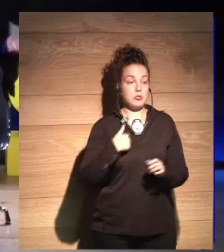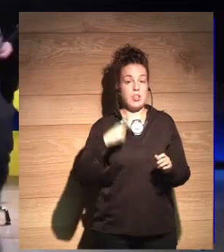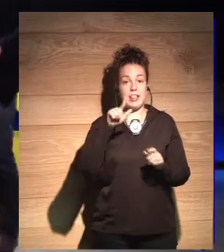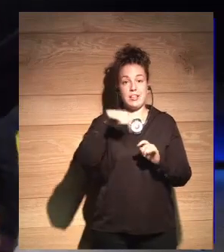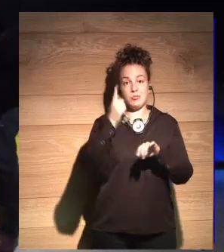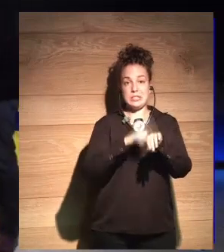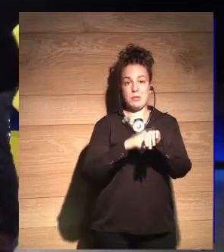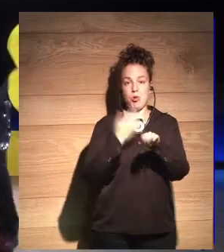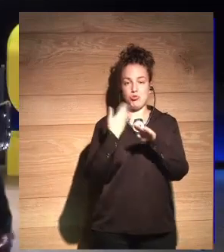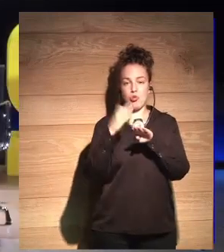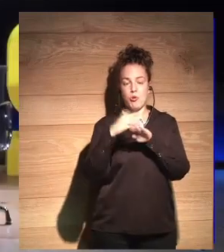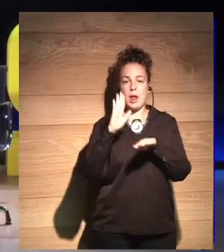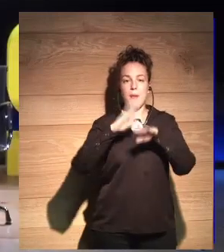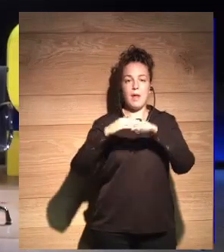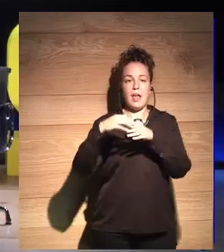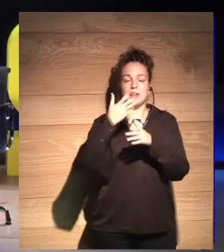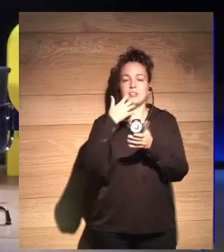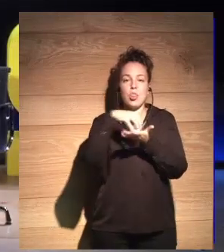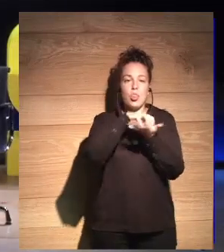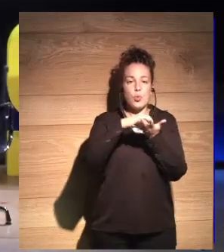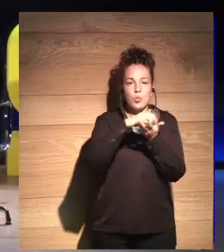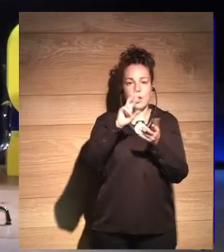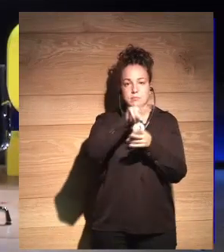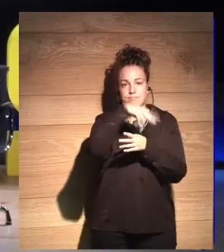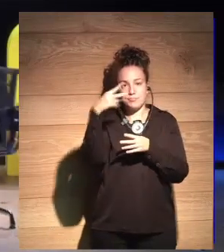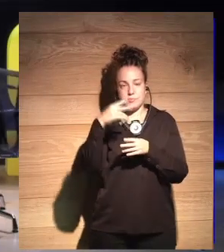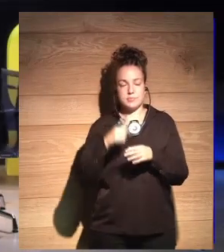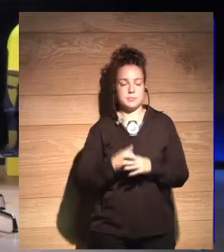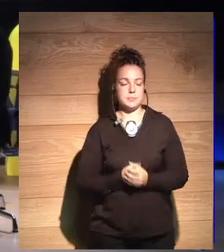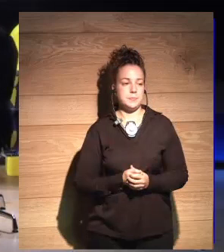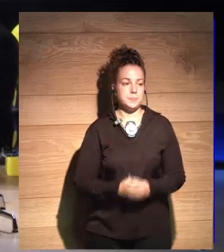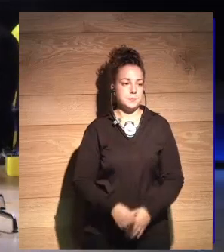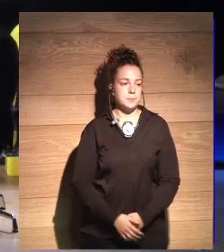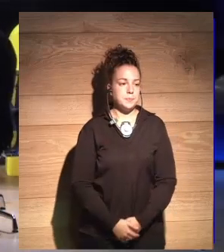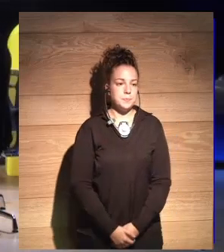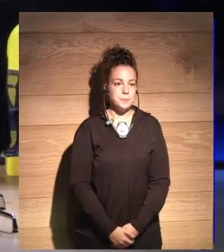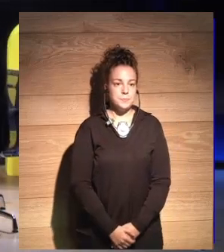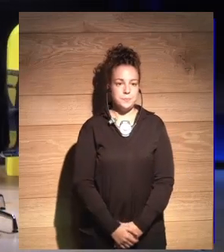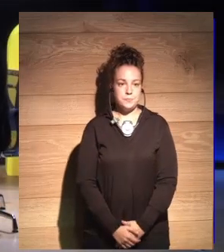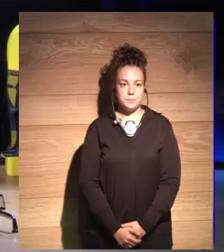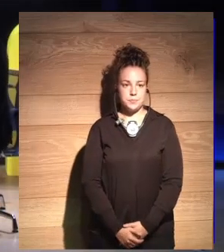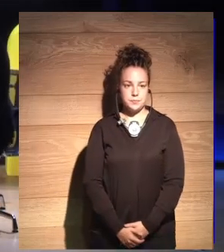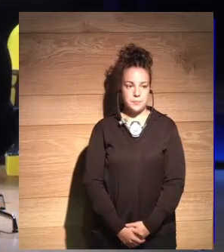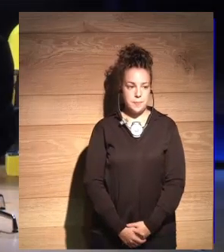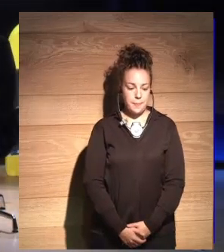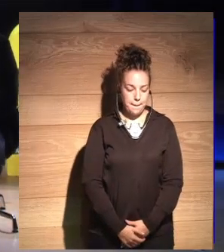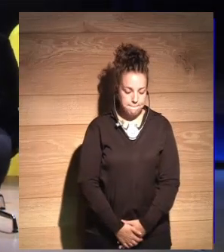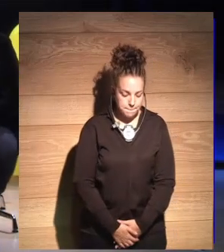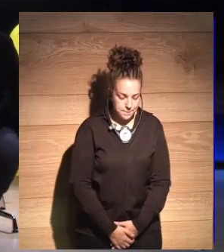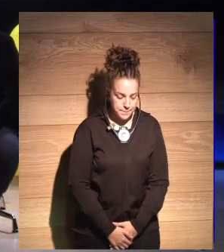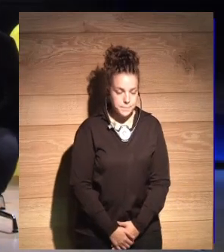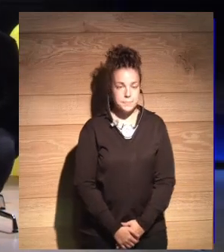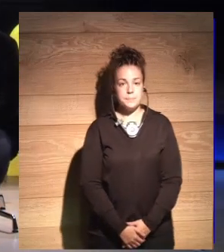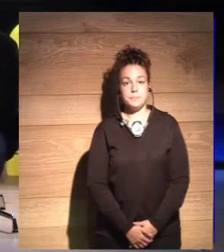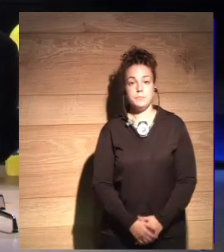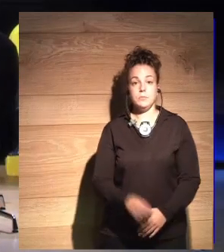through Twitter. And for those here, you will have time to think about the questions you want to ask after we hold this